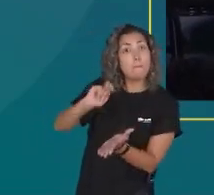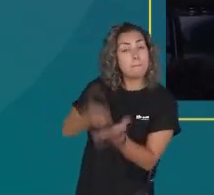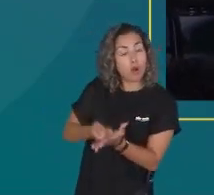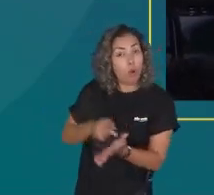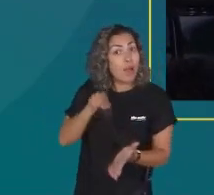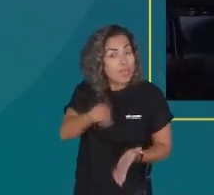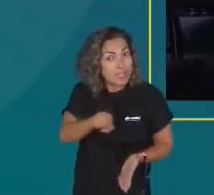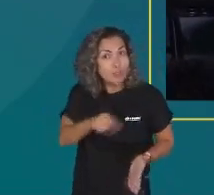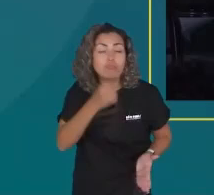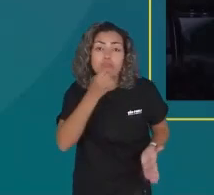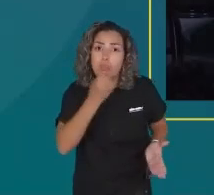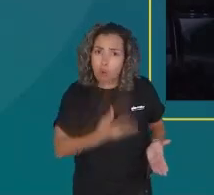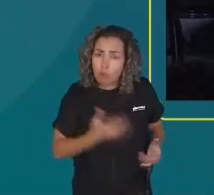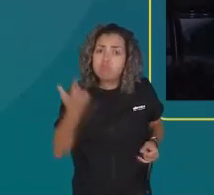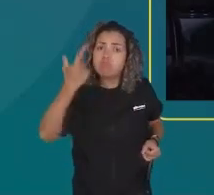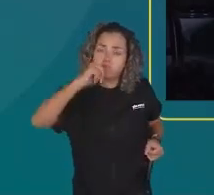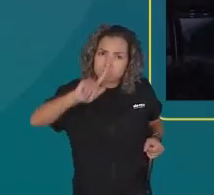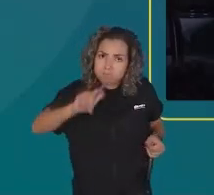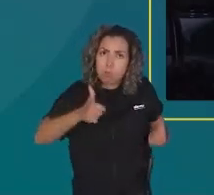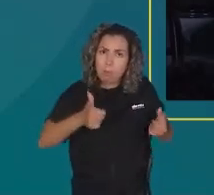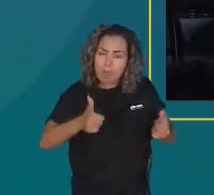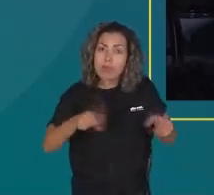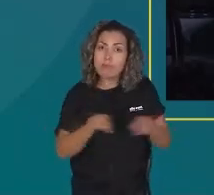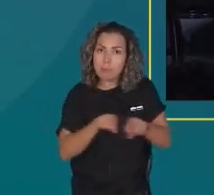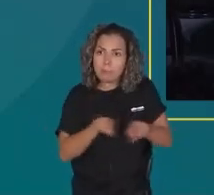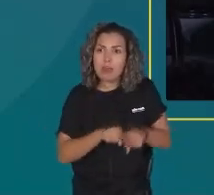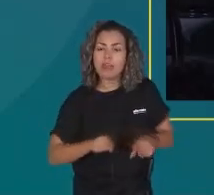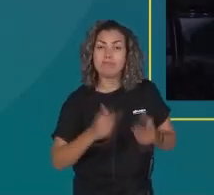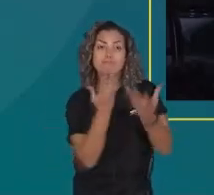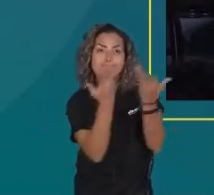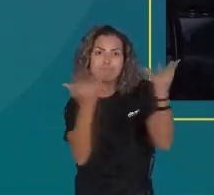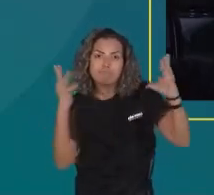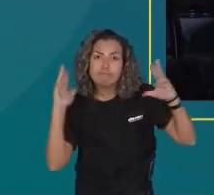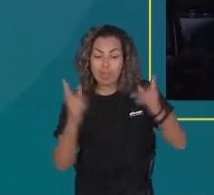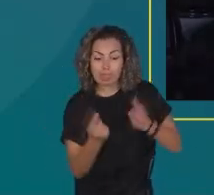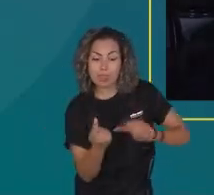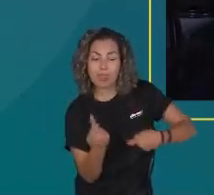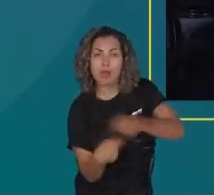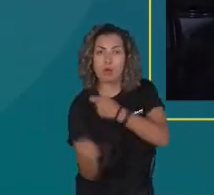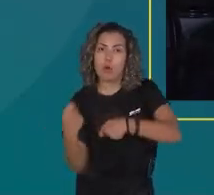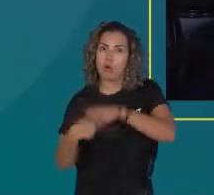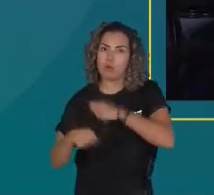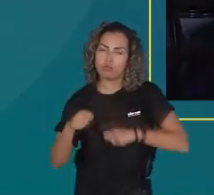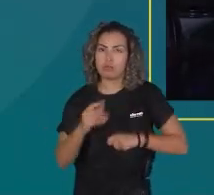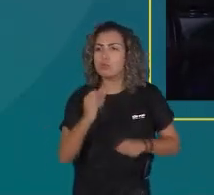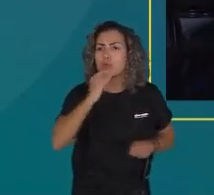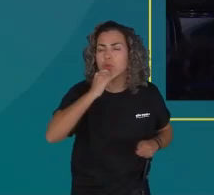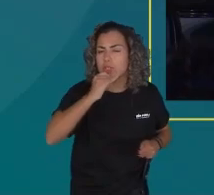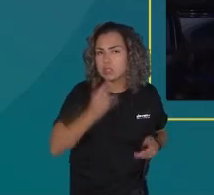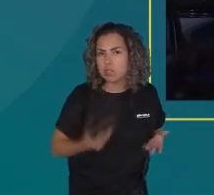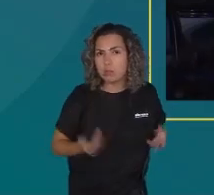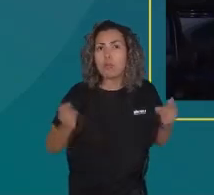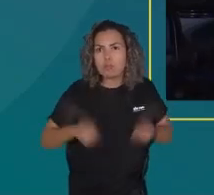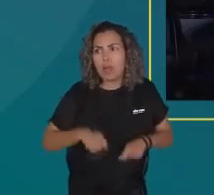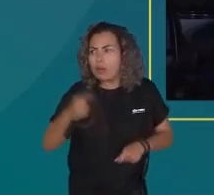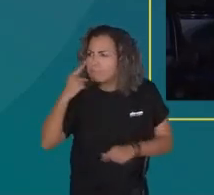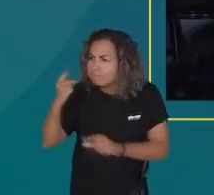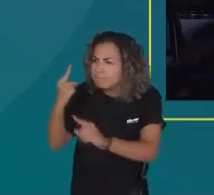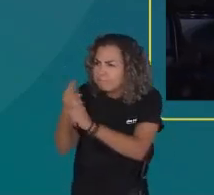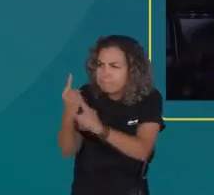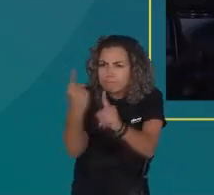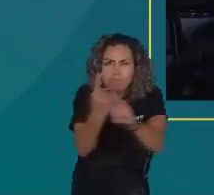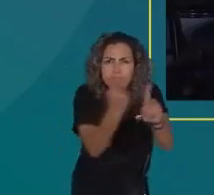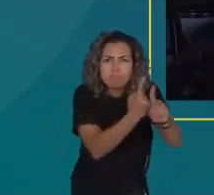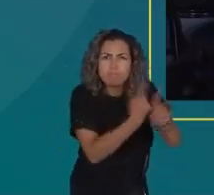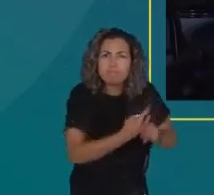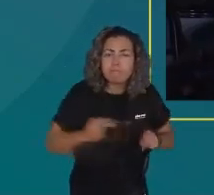business policy as well, that with criteria you can see which company, which enterprise is a